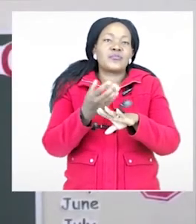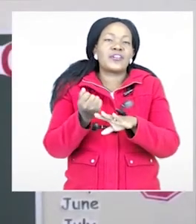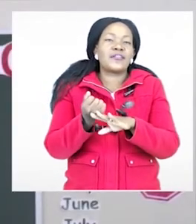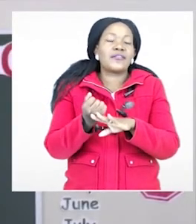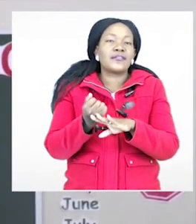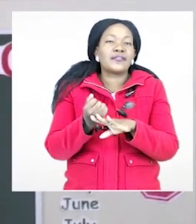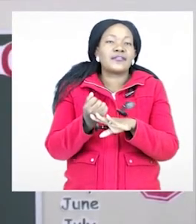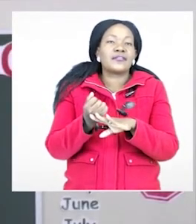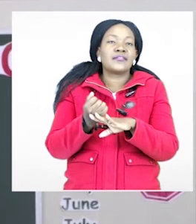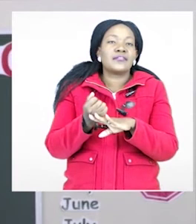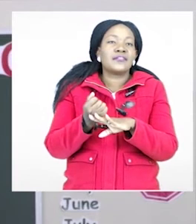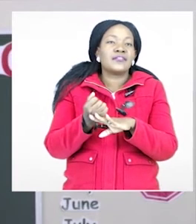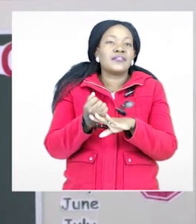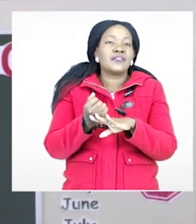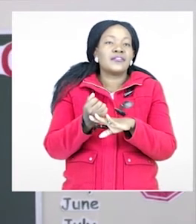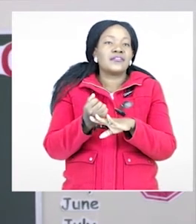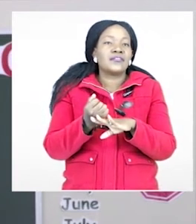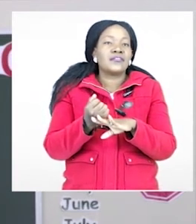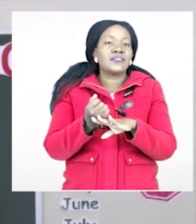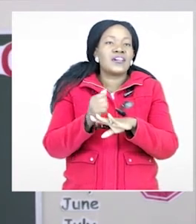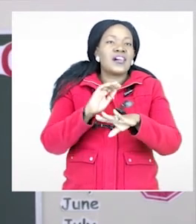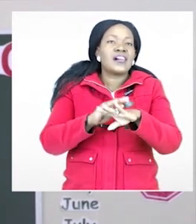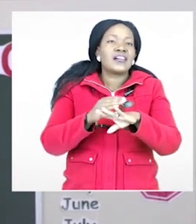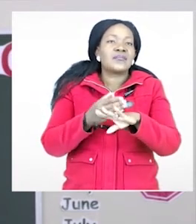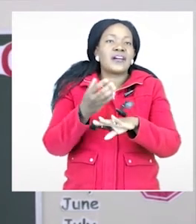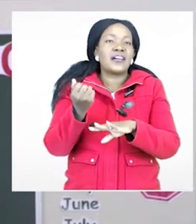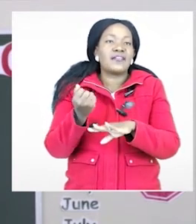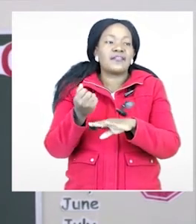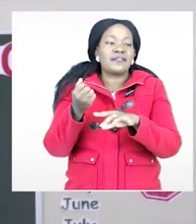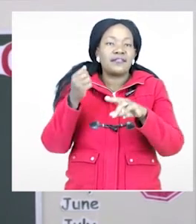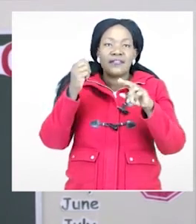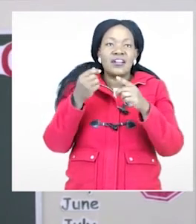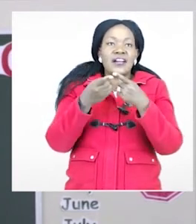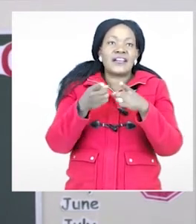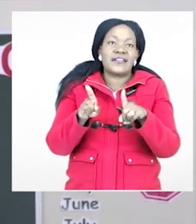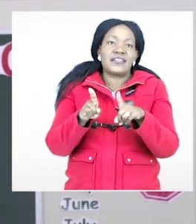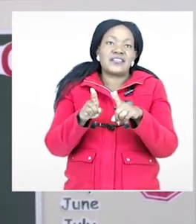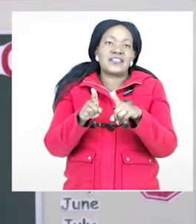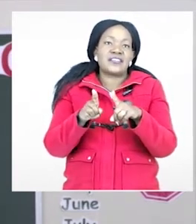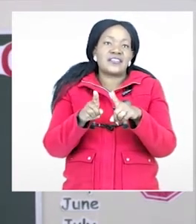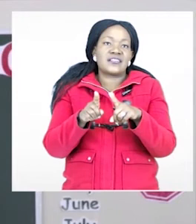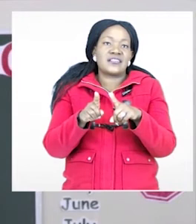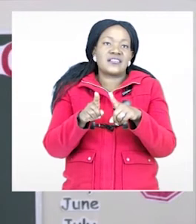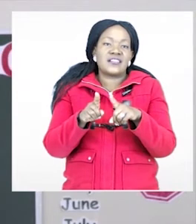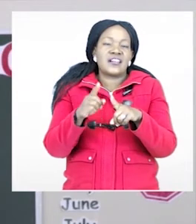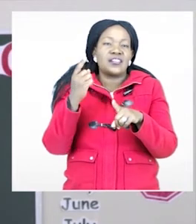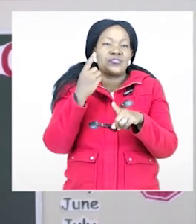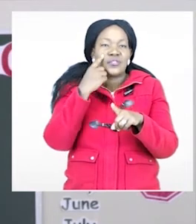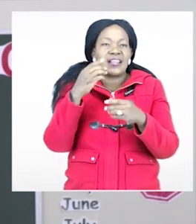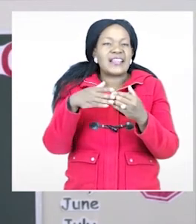page. Well, here I have an example for you of differences that can be easily identified.